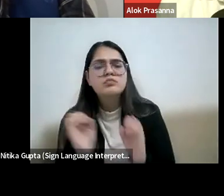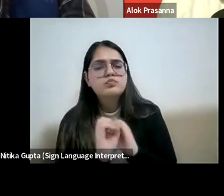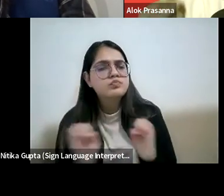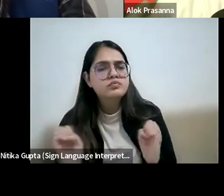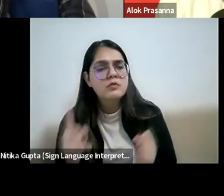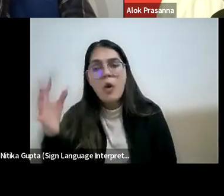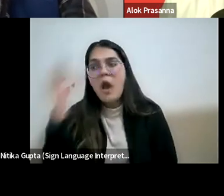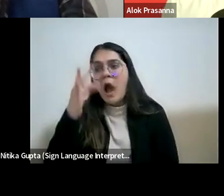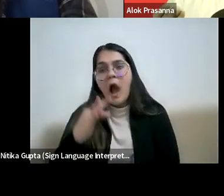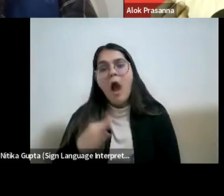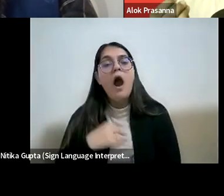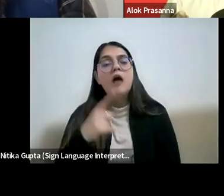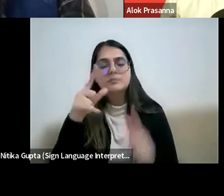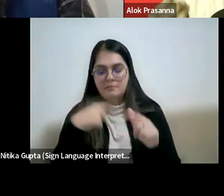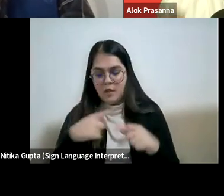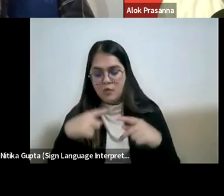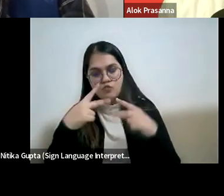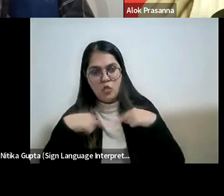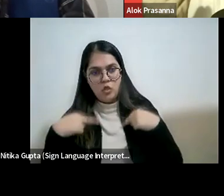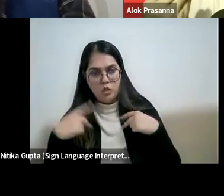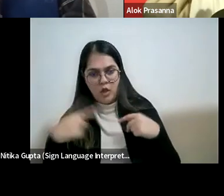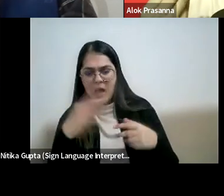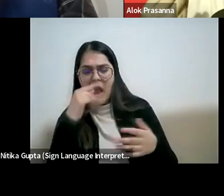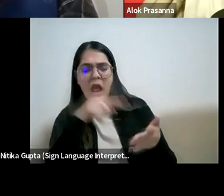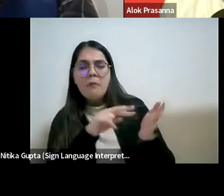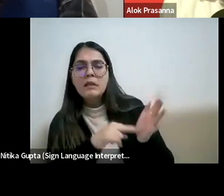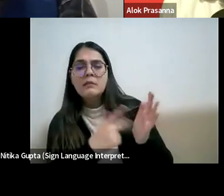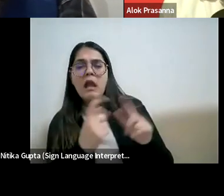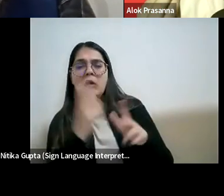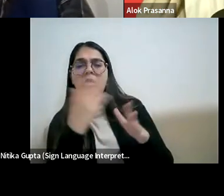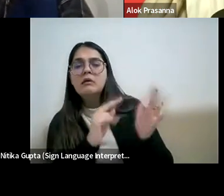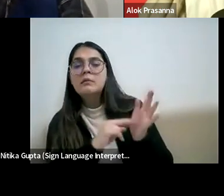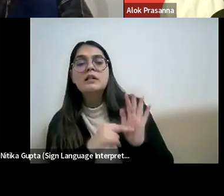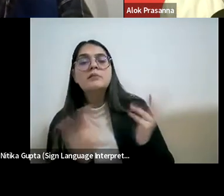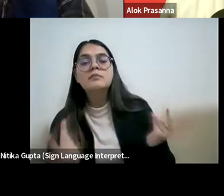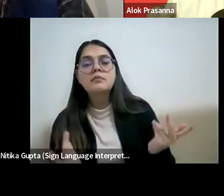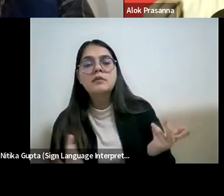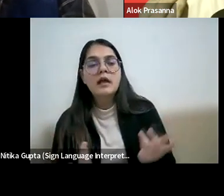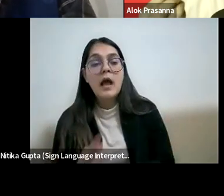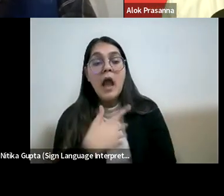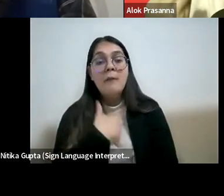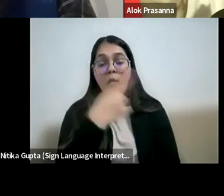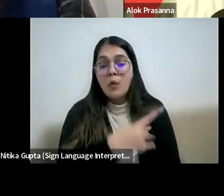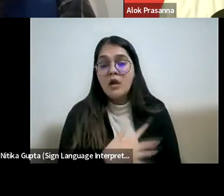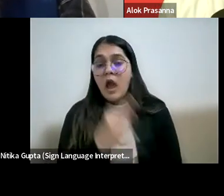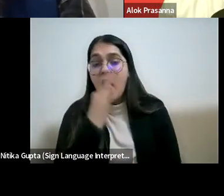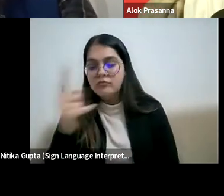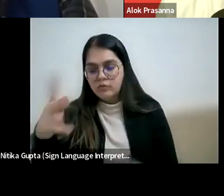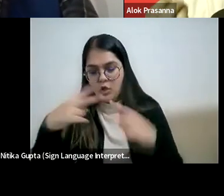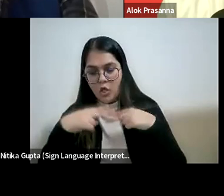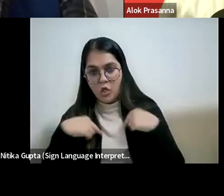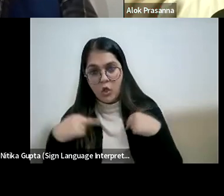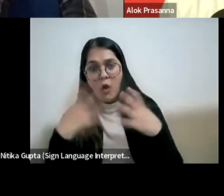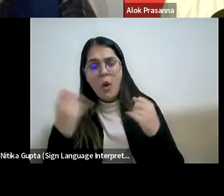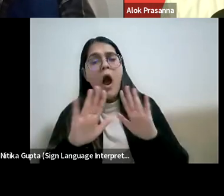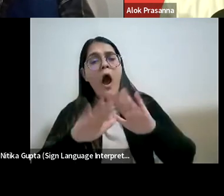us lawyers, how do I make sense of this document? So in a sense, how do you think lawyers can sort of